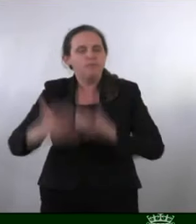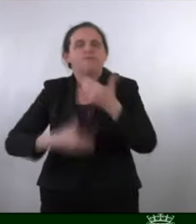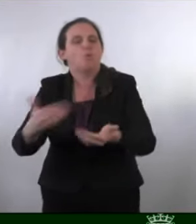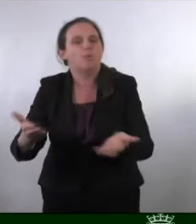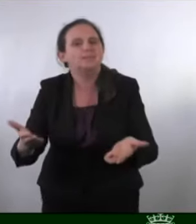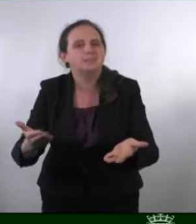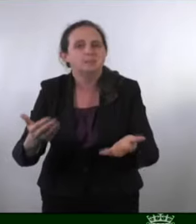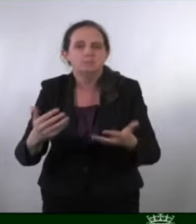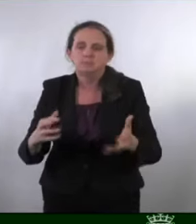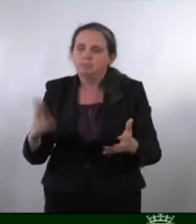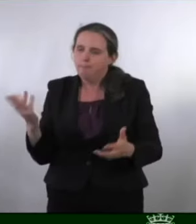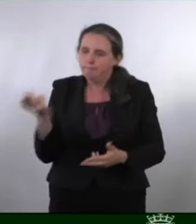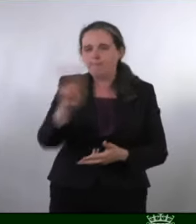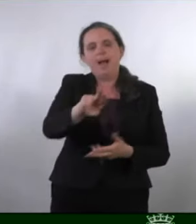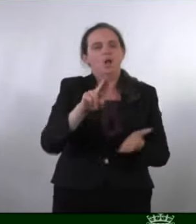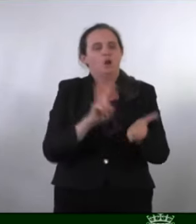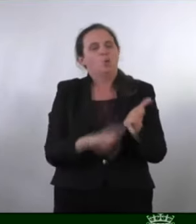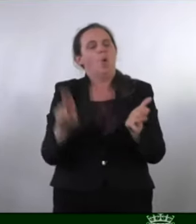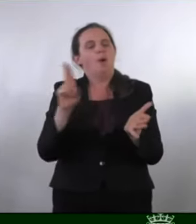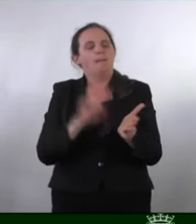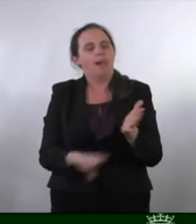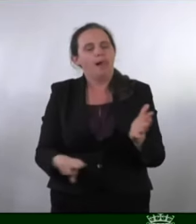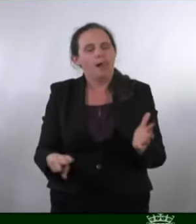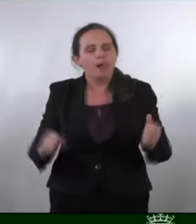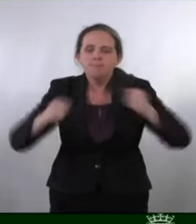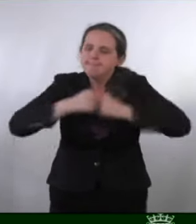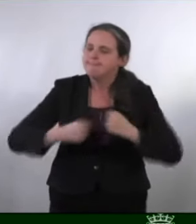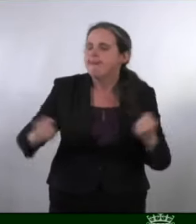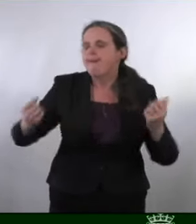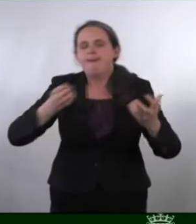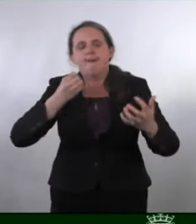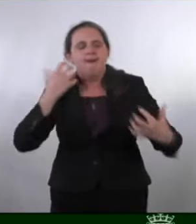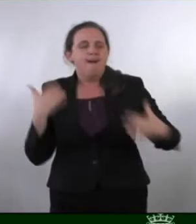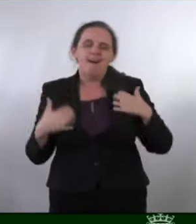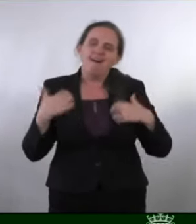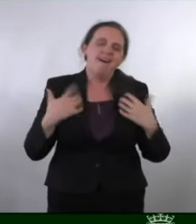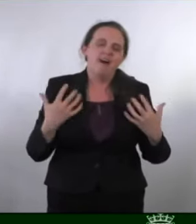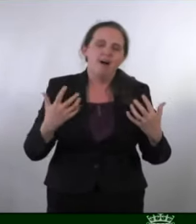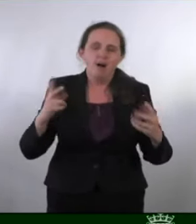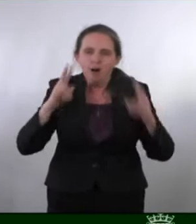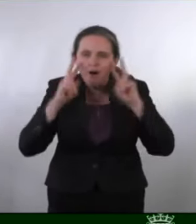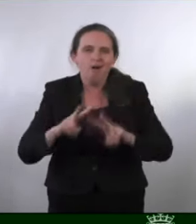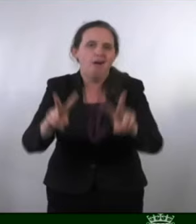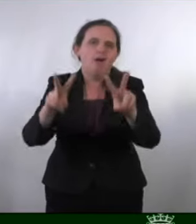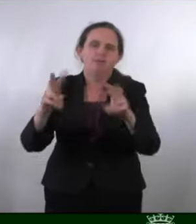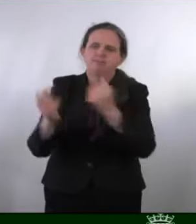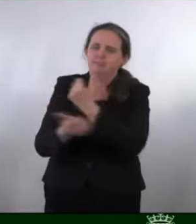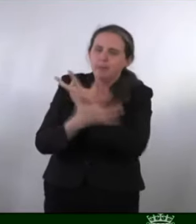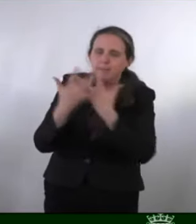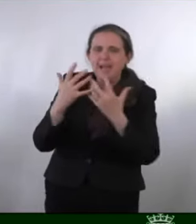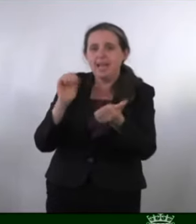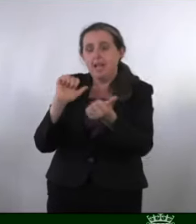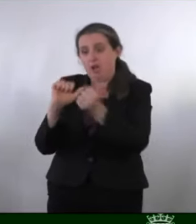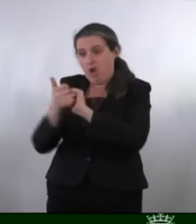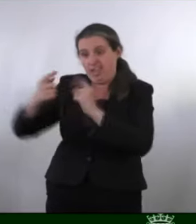back completely to normal. And there's several colleagues have, as has been pointed out several times already,